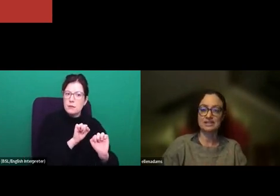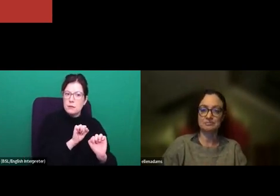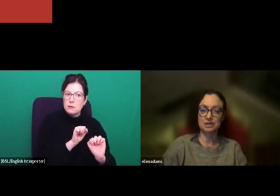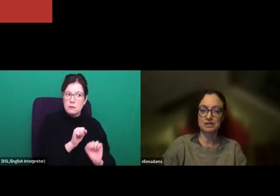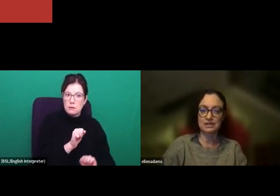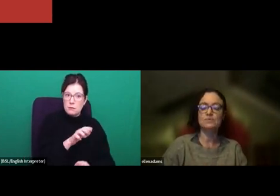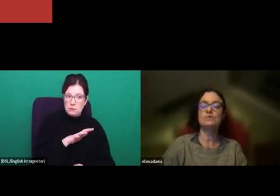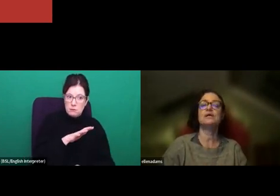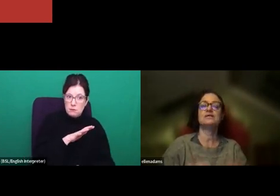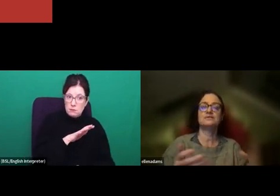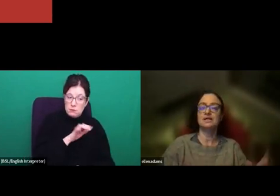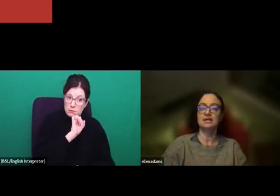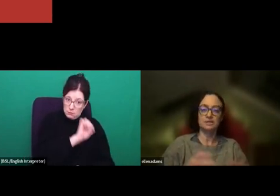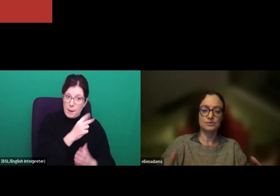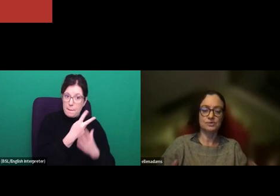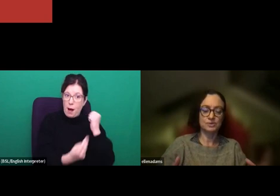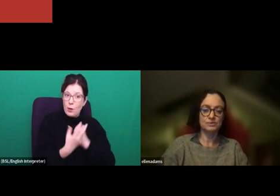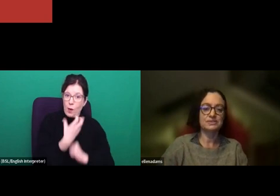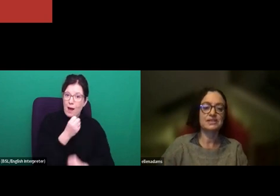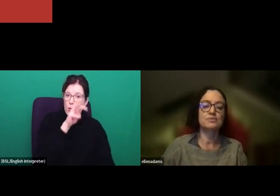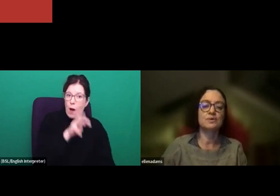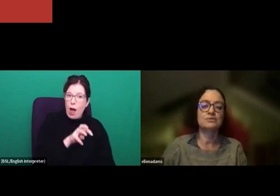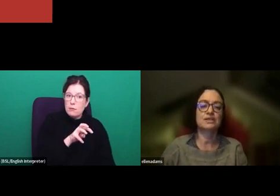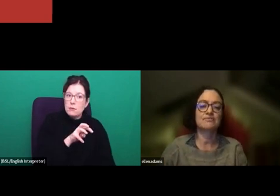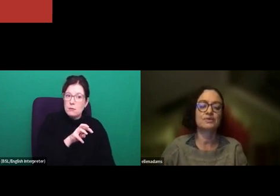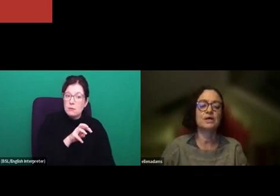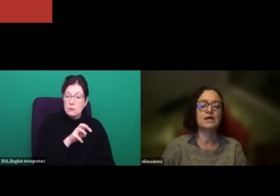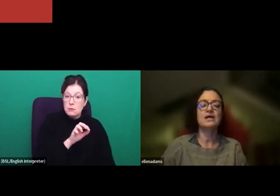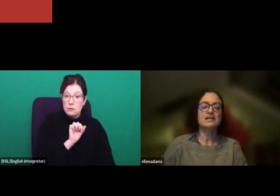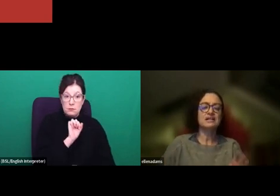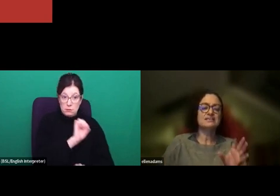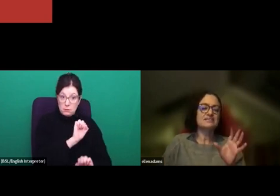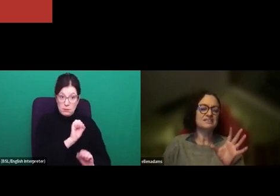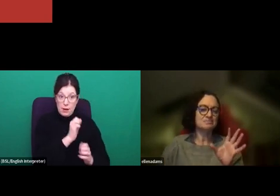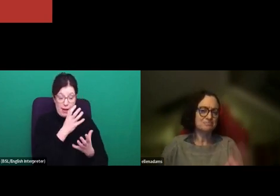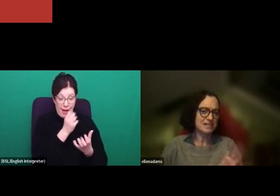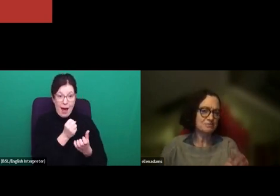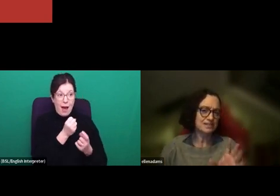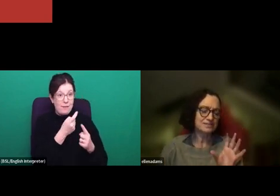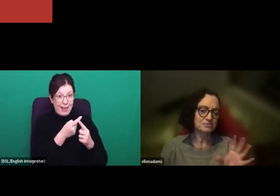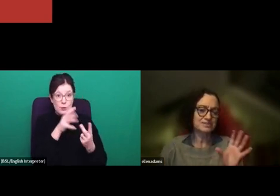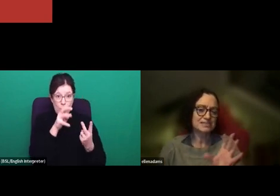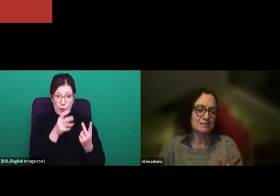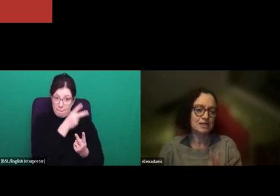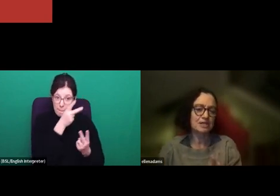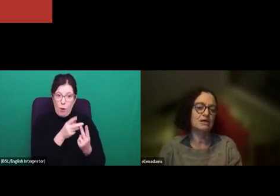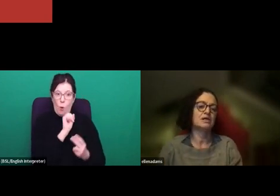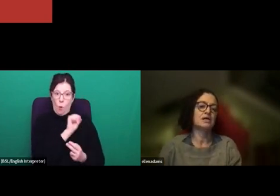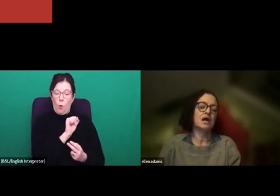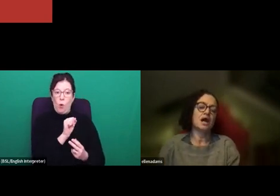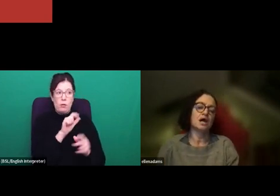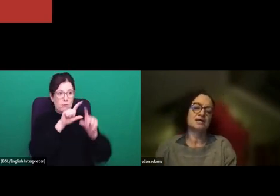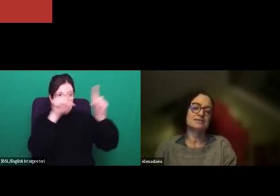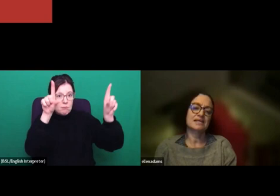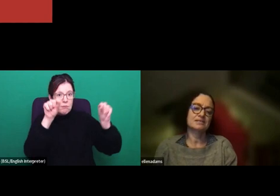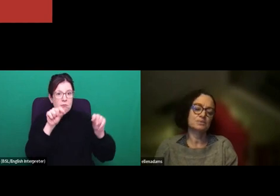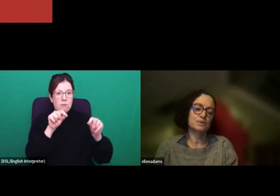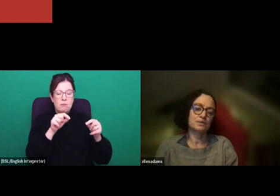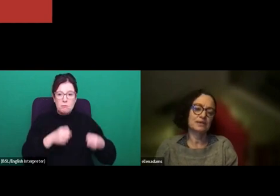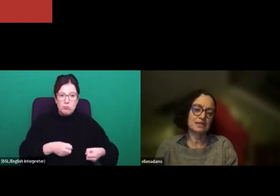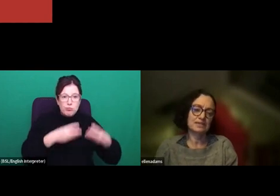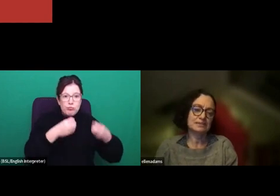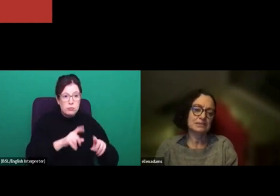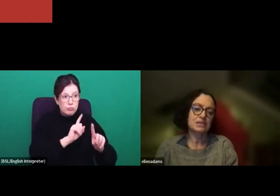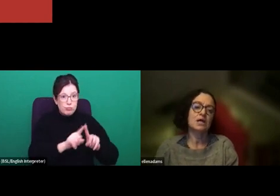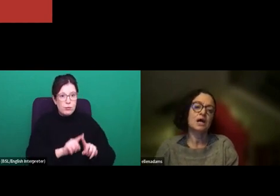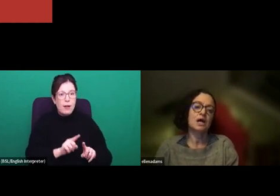that everything is bilingual and you will see Welsh everywhere. There's this meant to be a sort of similar sense